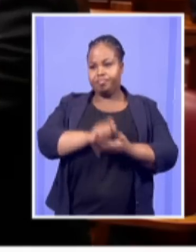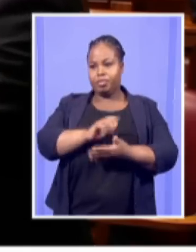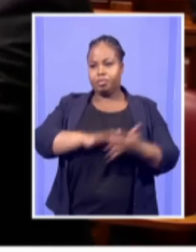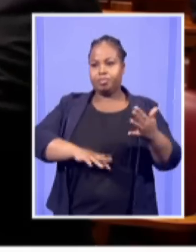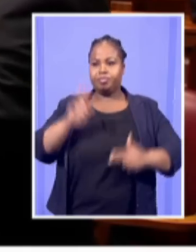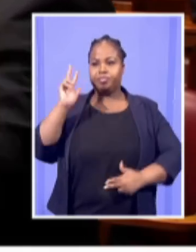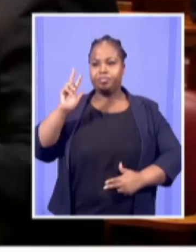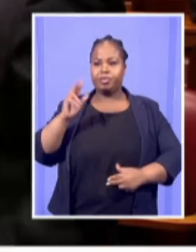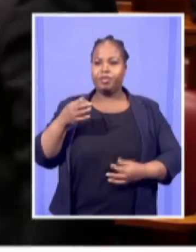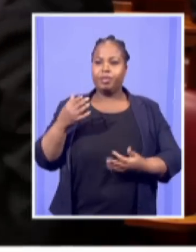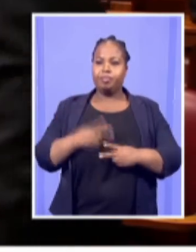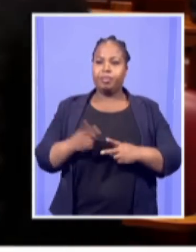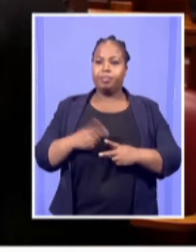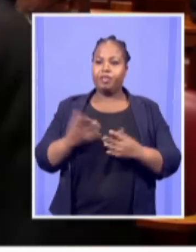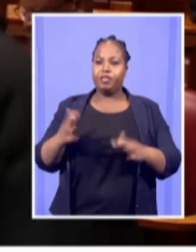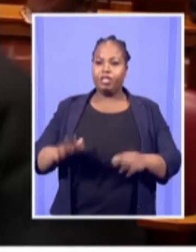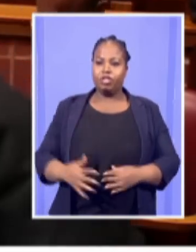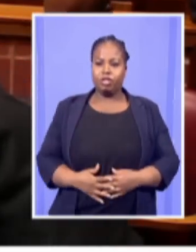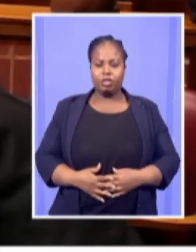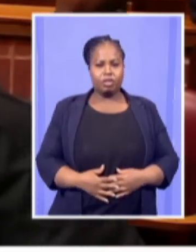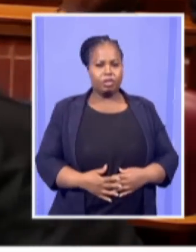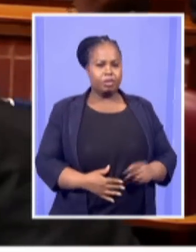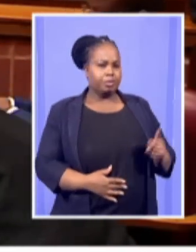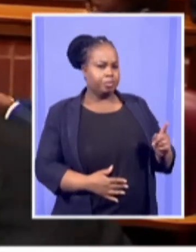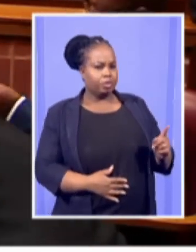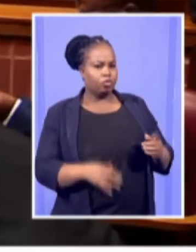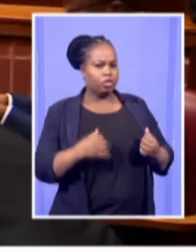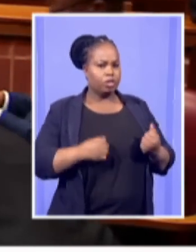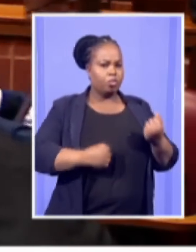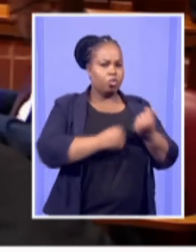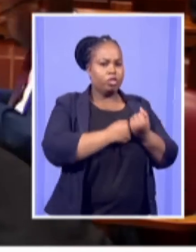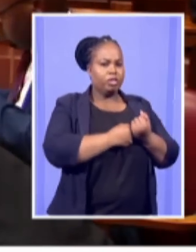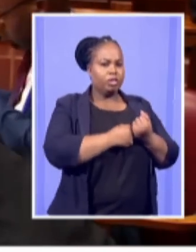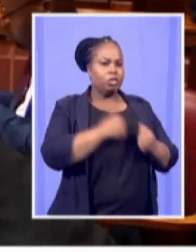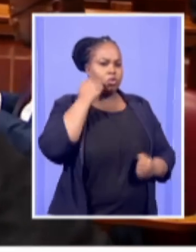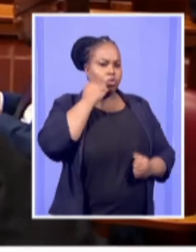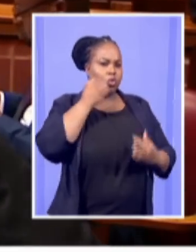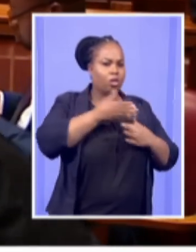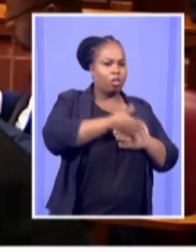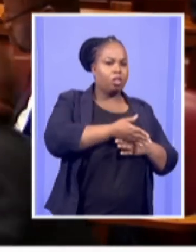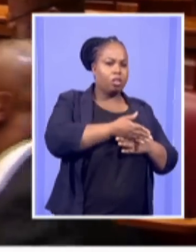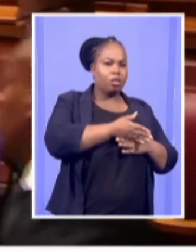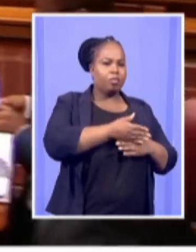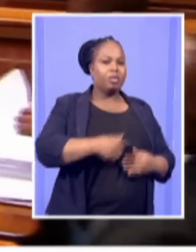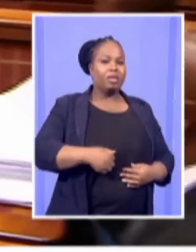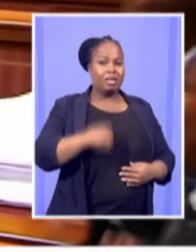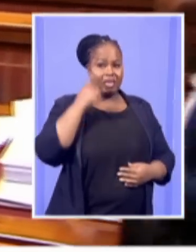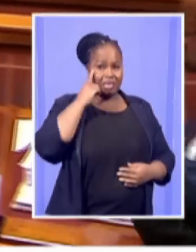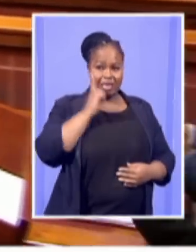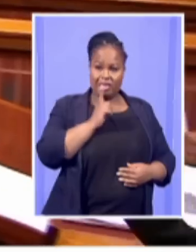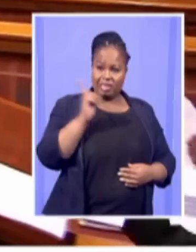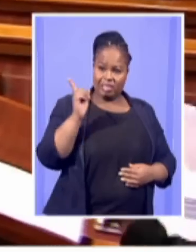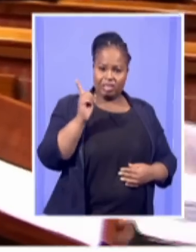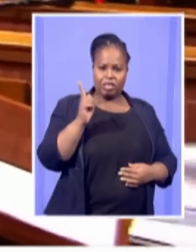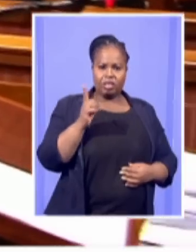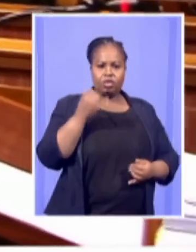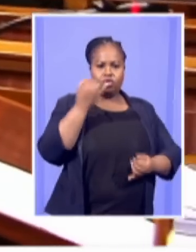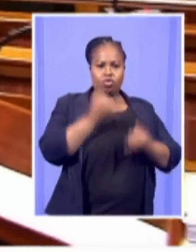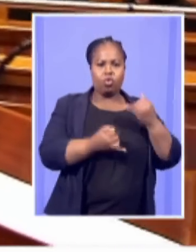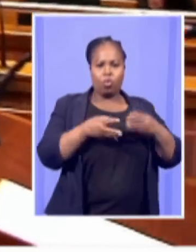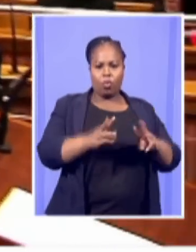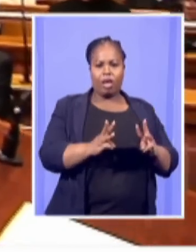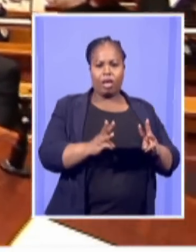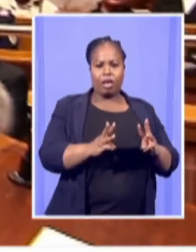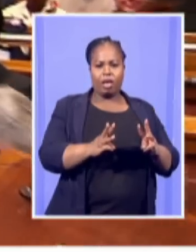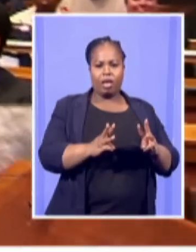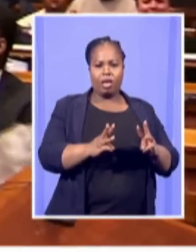pleases. Your Worship, may please the court, sorry to jump up. I think the accused are standing in an incorrect order. I think